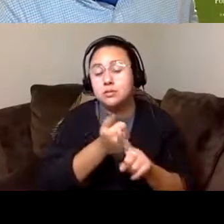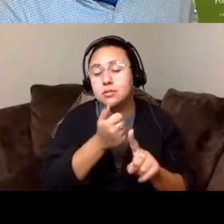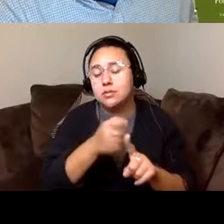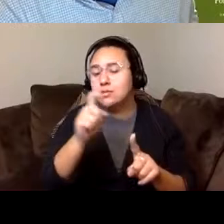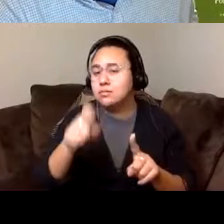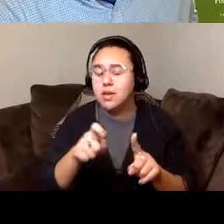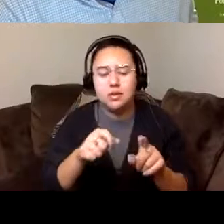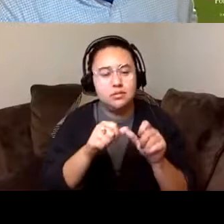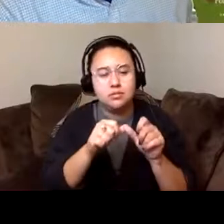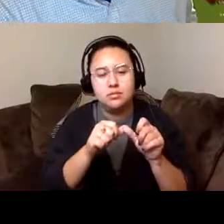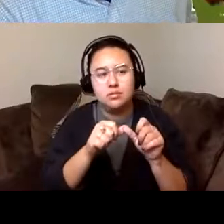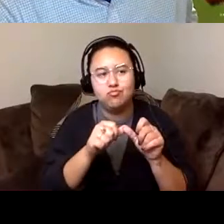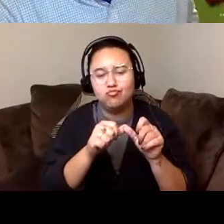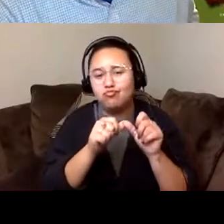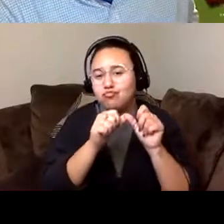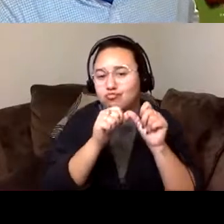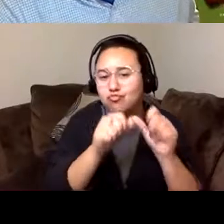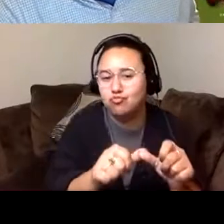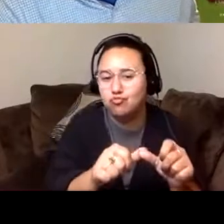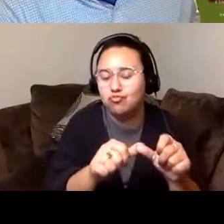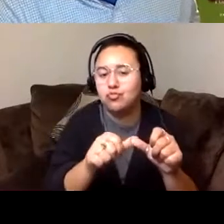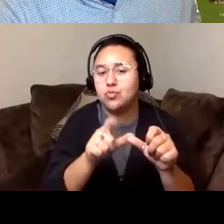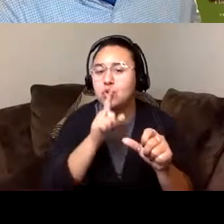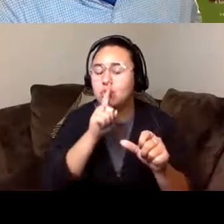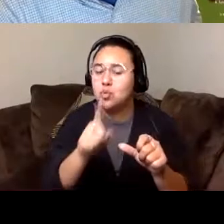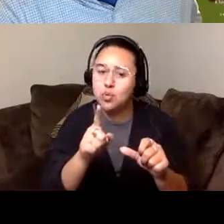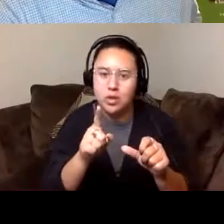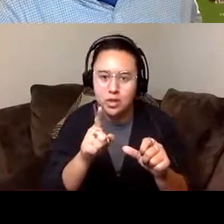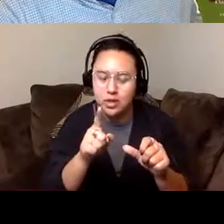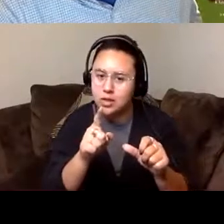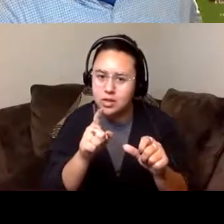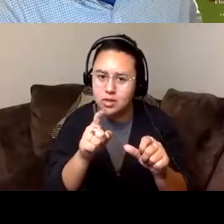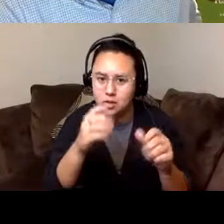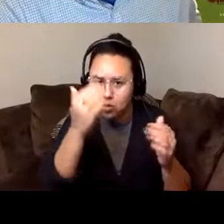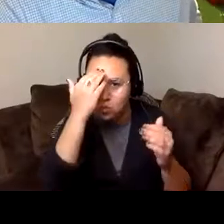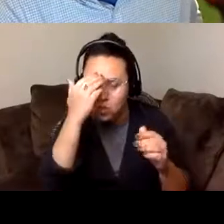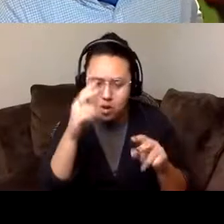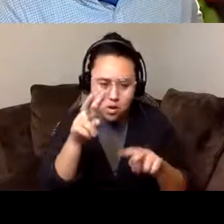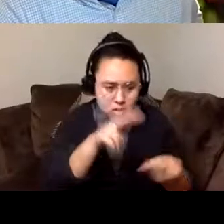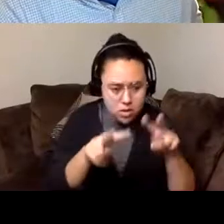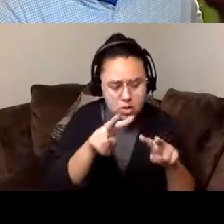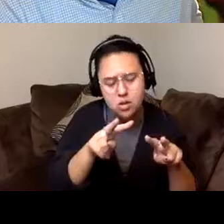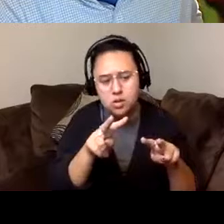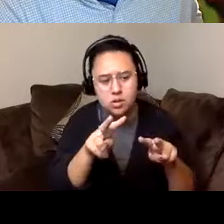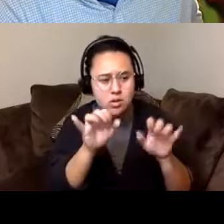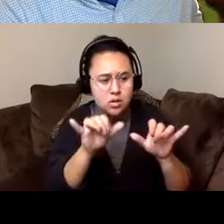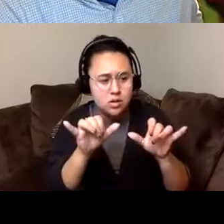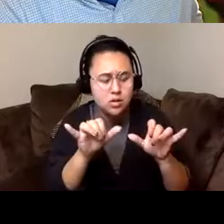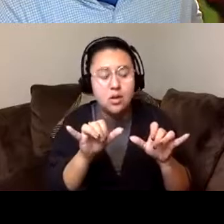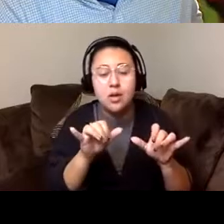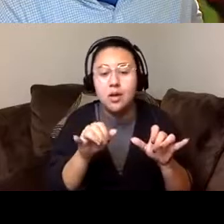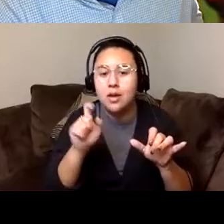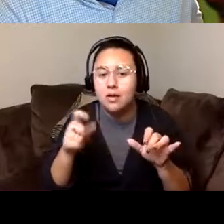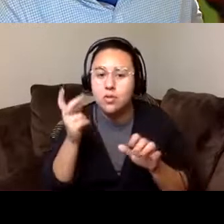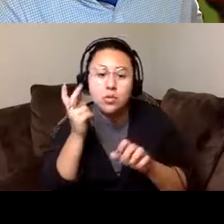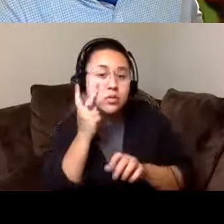stay very, very nimble and really play a little bit of wait and see for the next year as